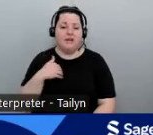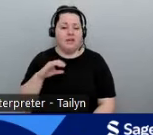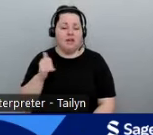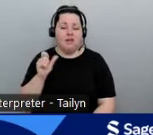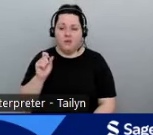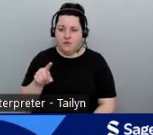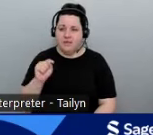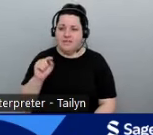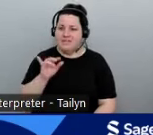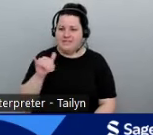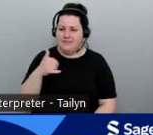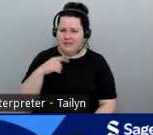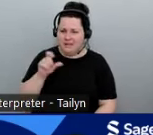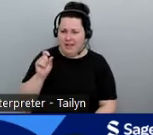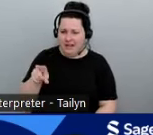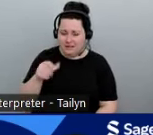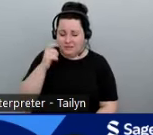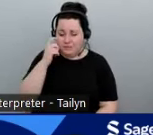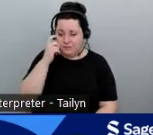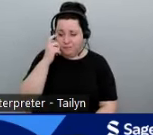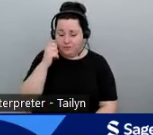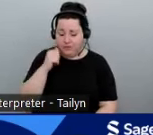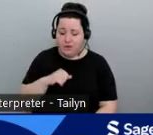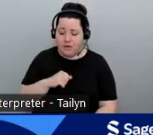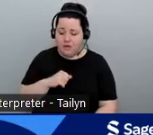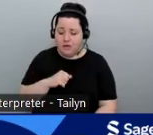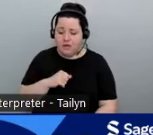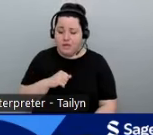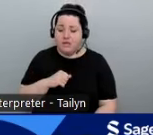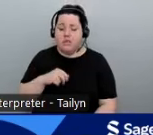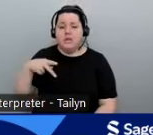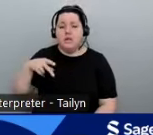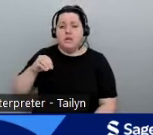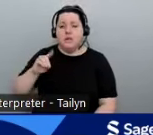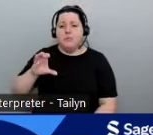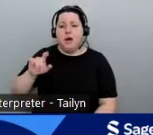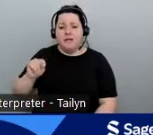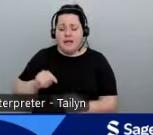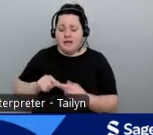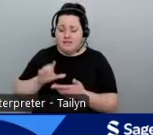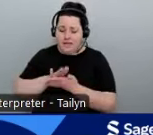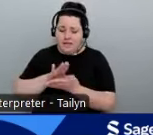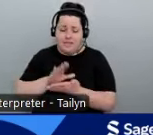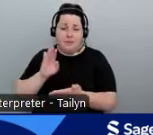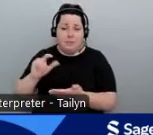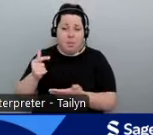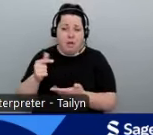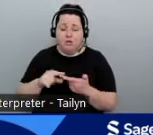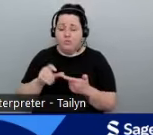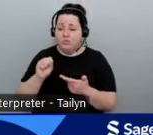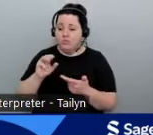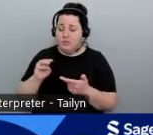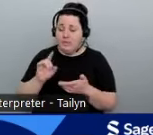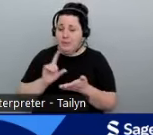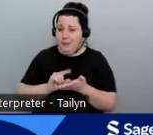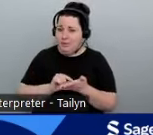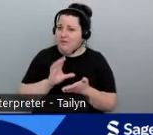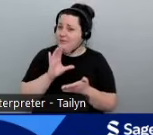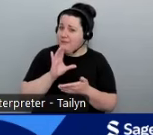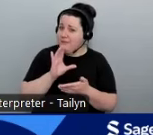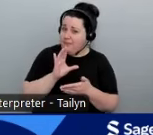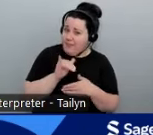I'd like to pose to you first, if I may. Do podcasts, academic blogs, and social media publishing also add on to